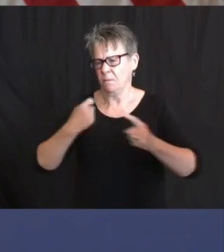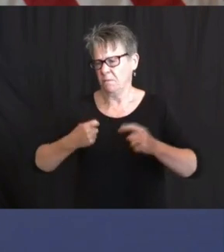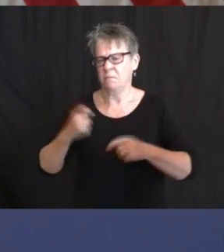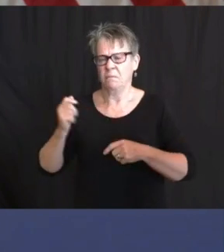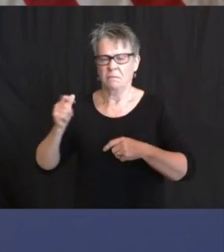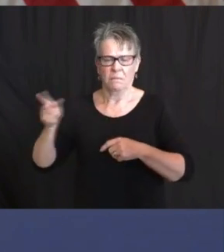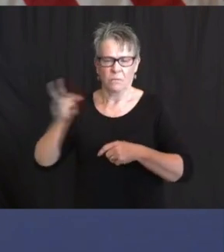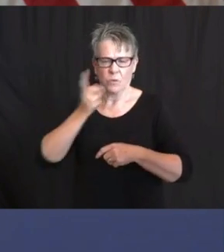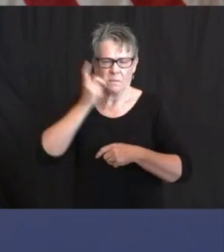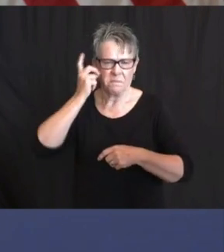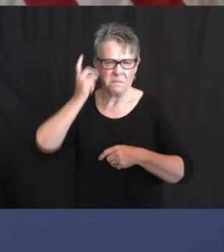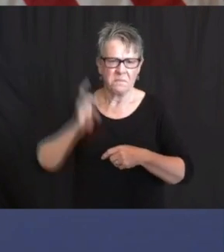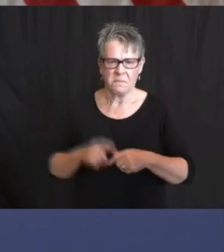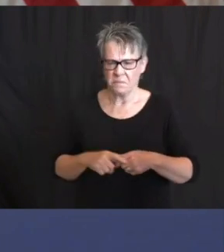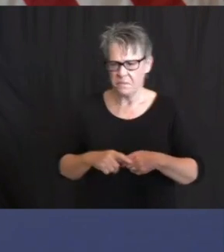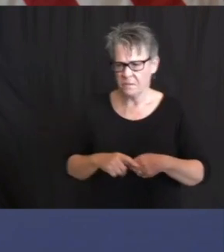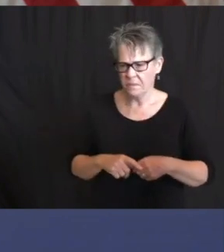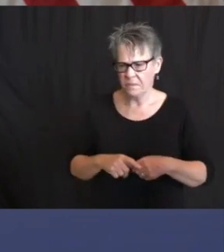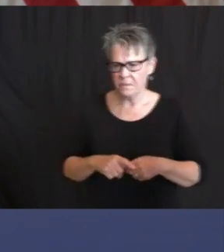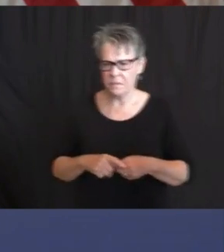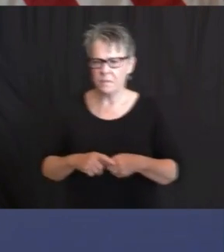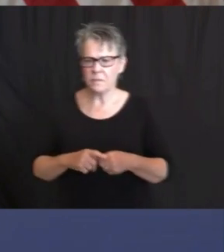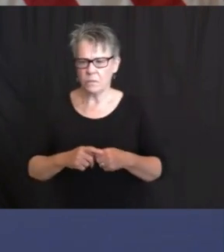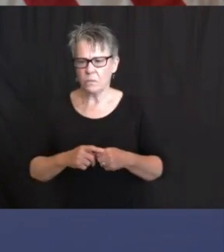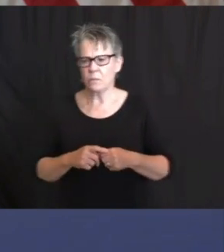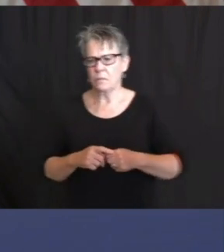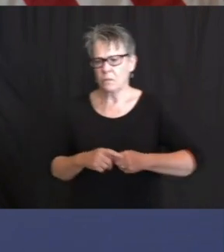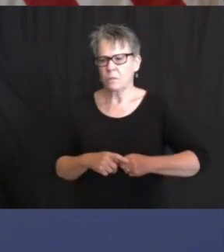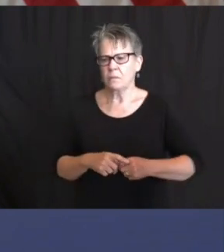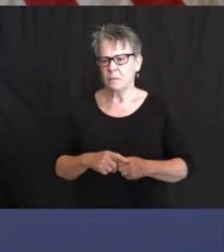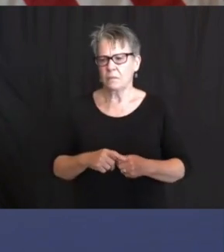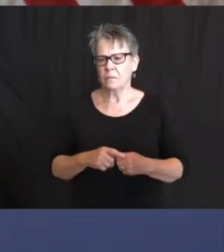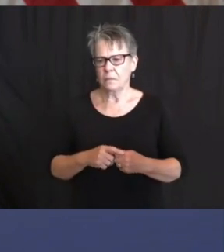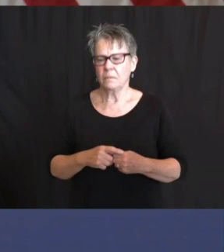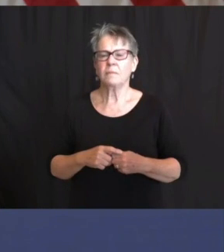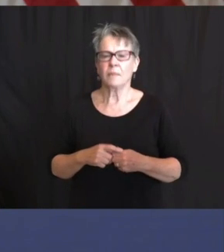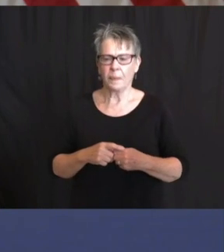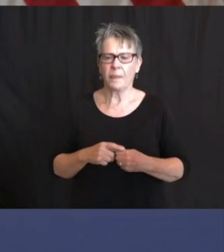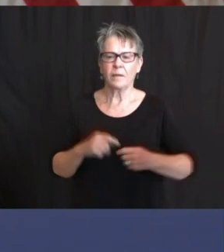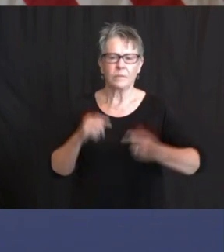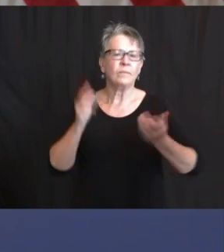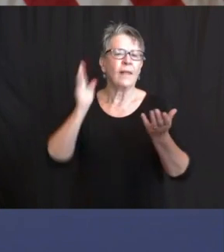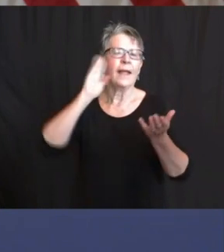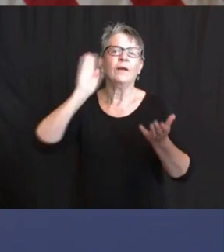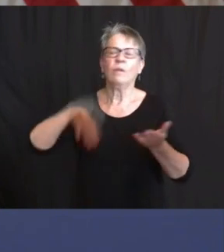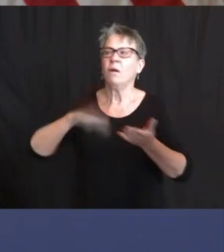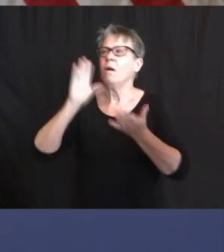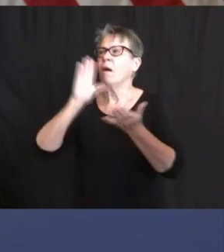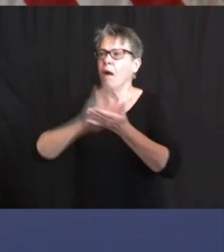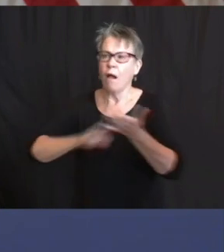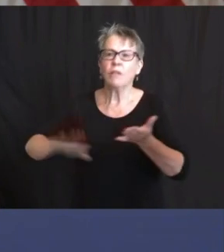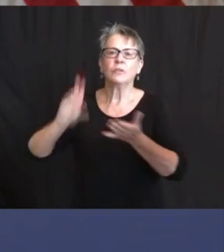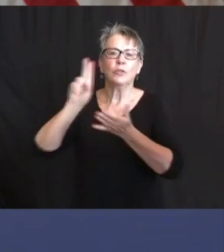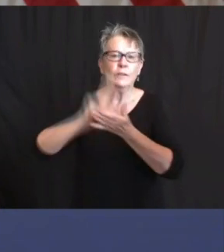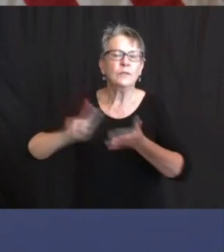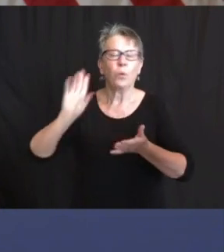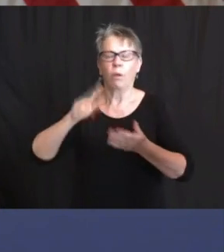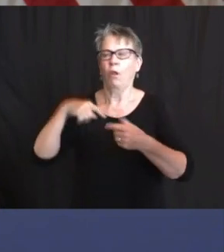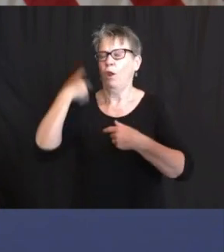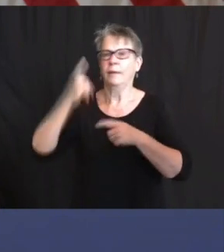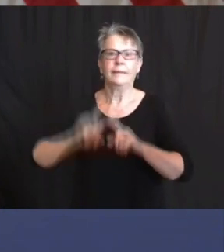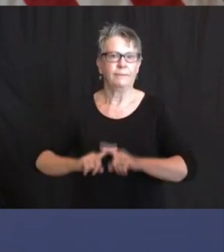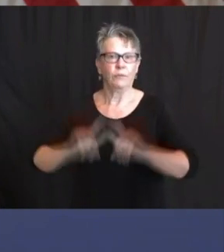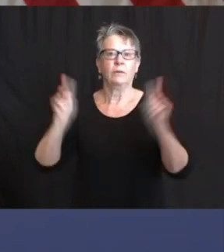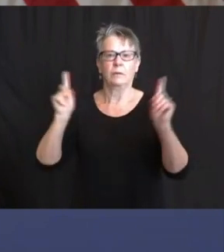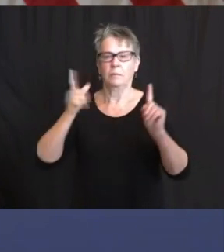will just look different because of all of those precautions. And for parents and families and students, all